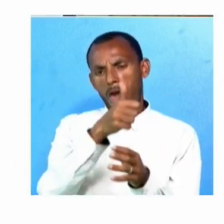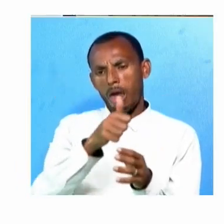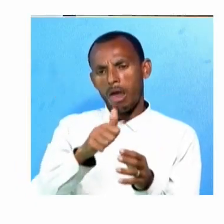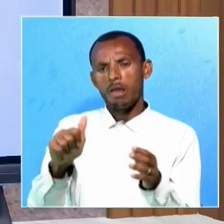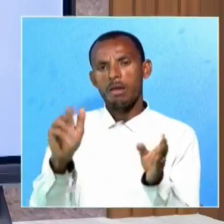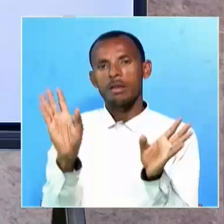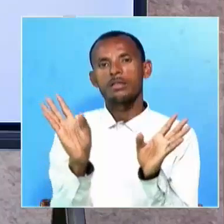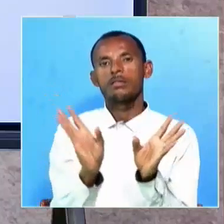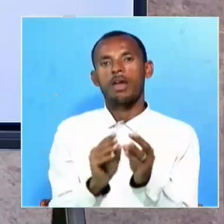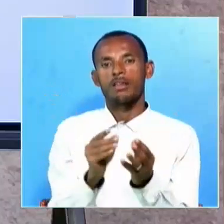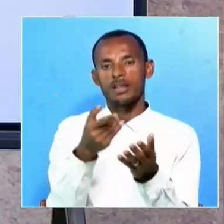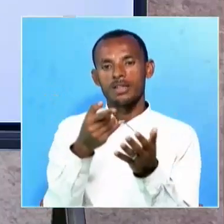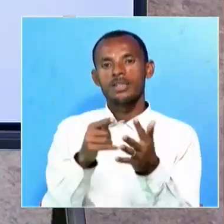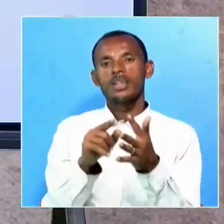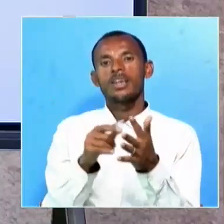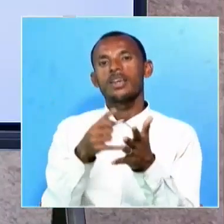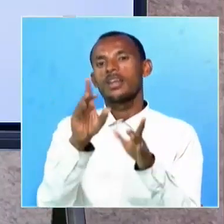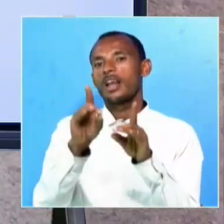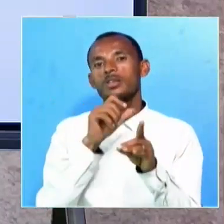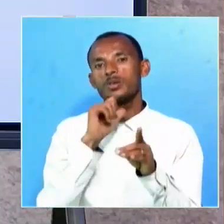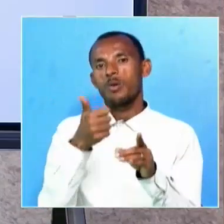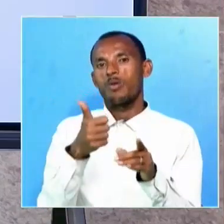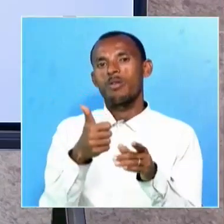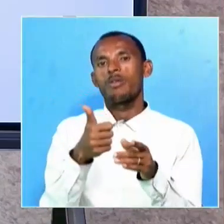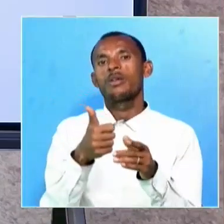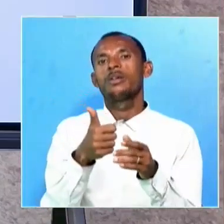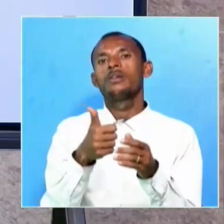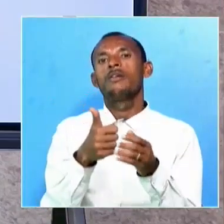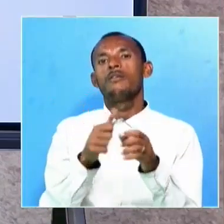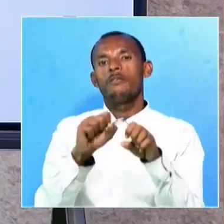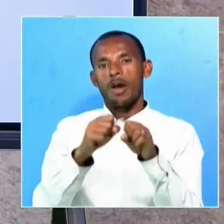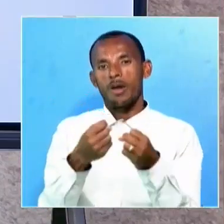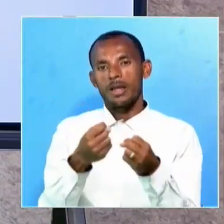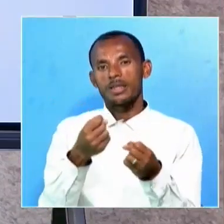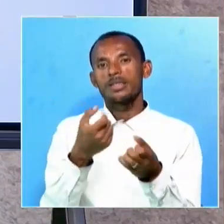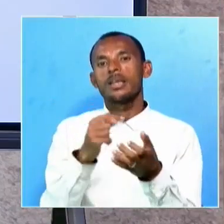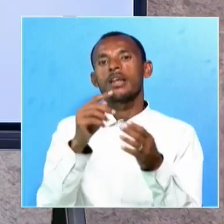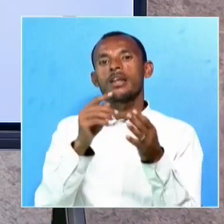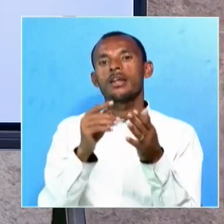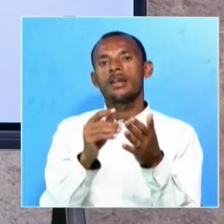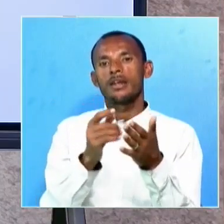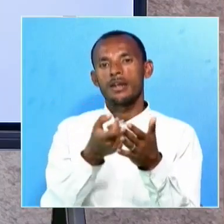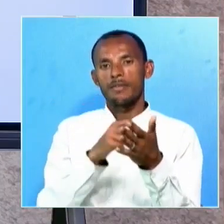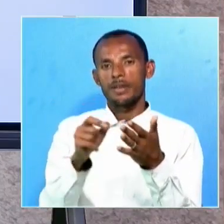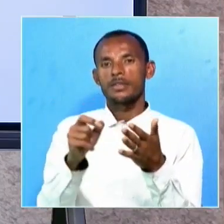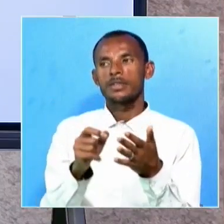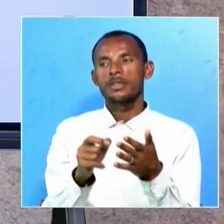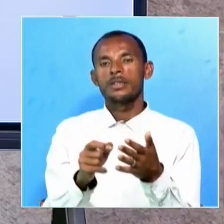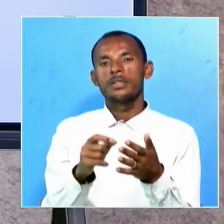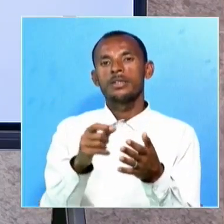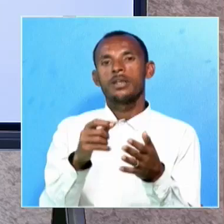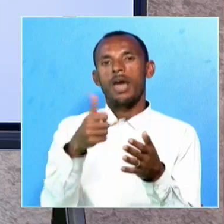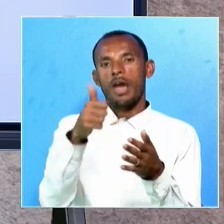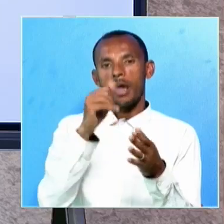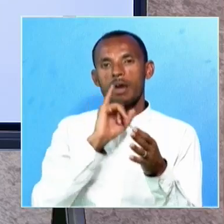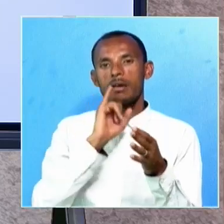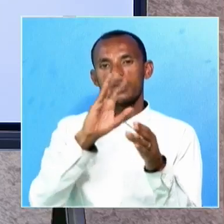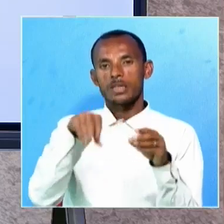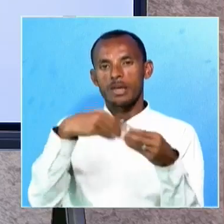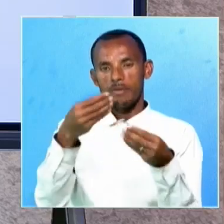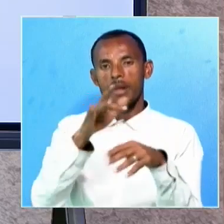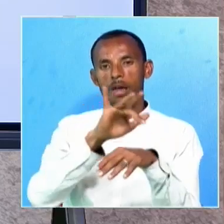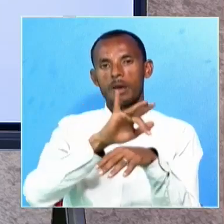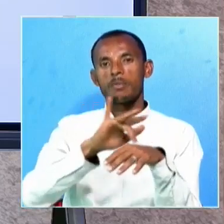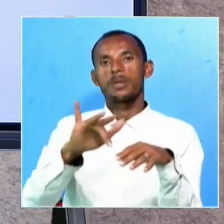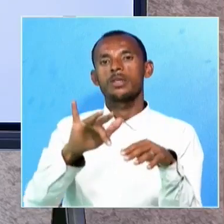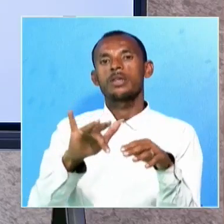set, since it does not violate the definition. So I can write like this: if set A is given, empty set is